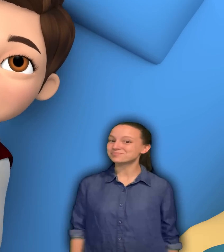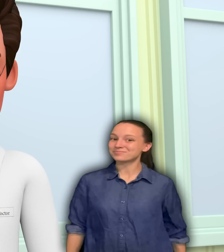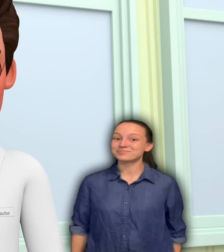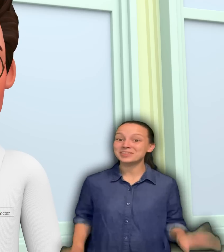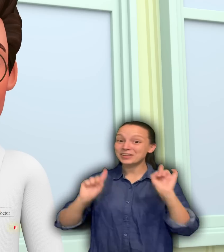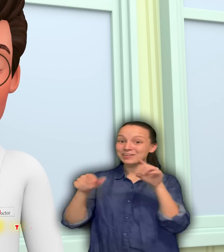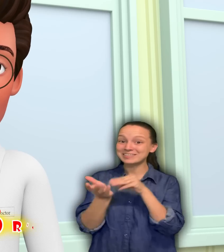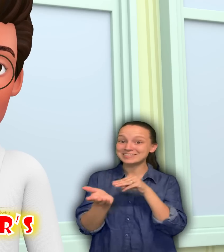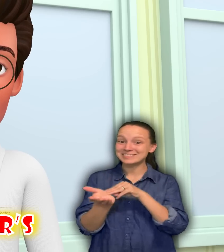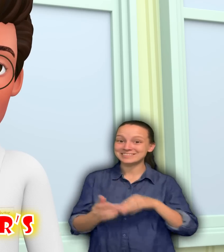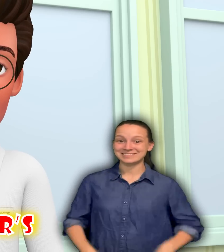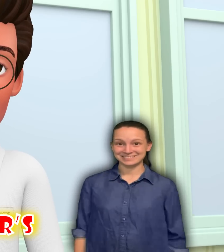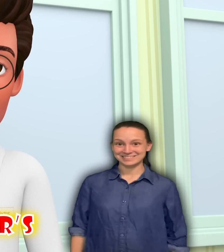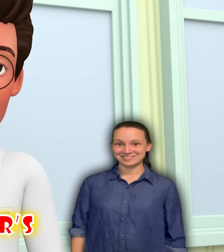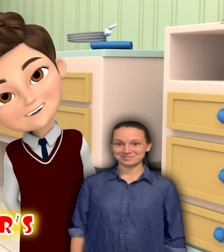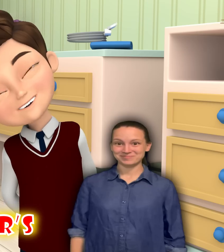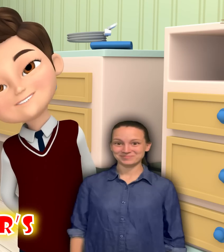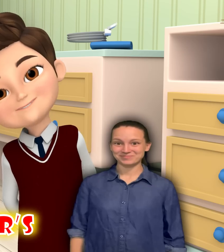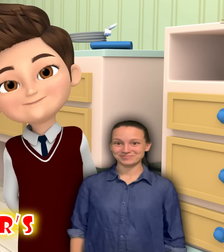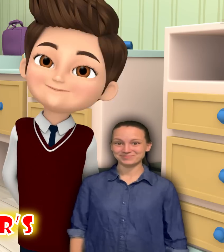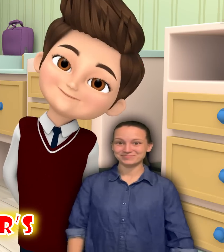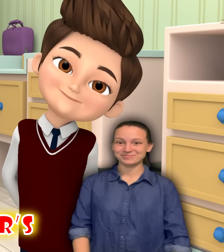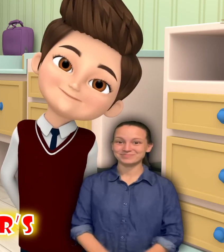night going to the doctor's